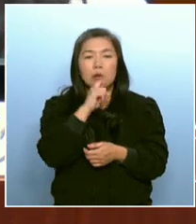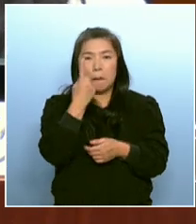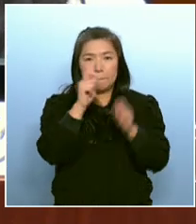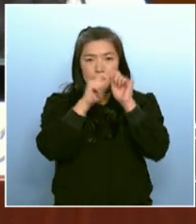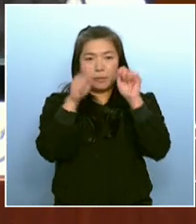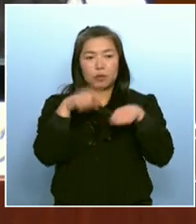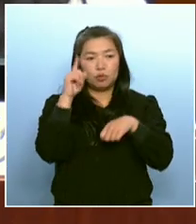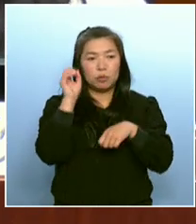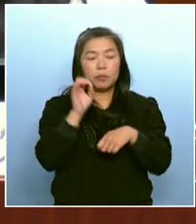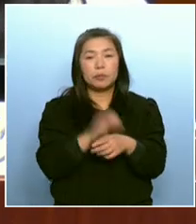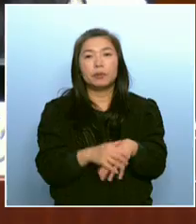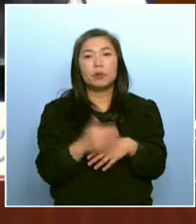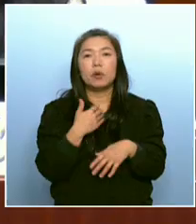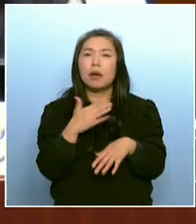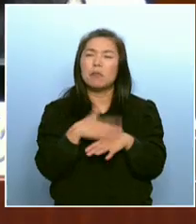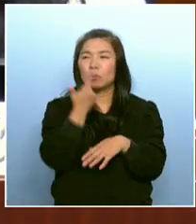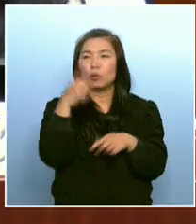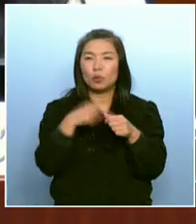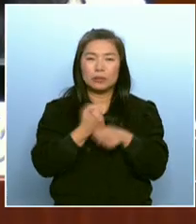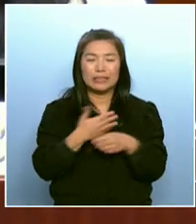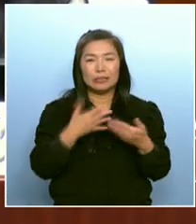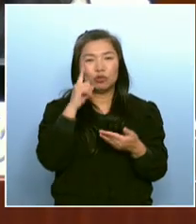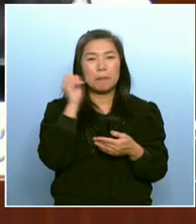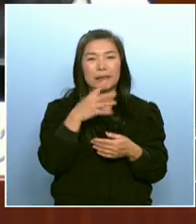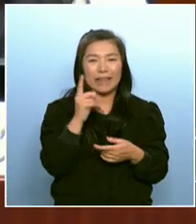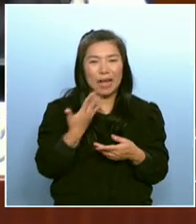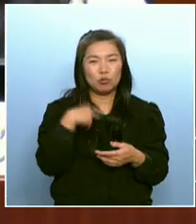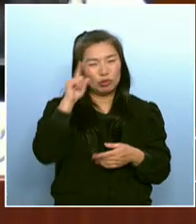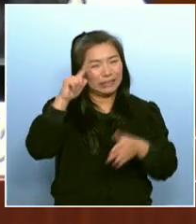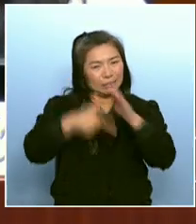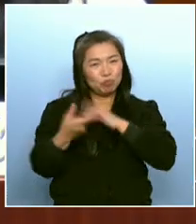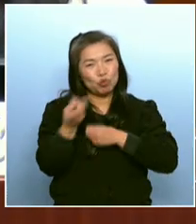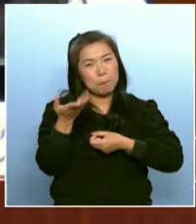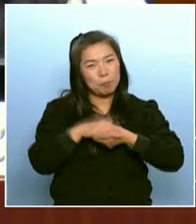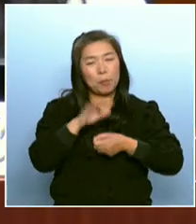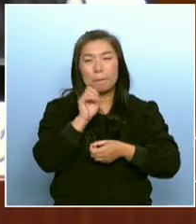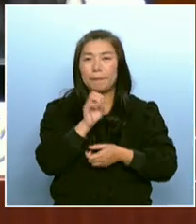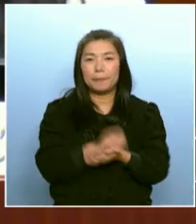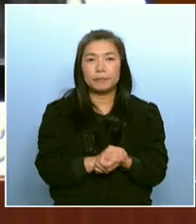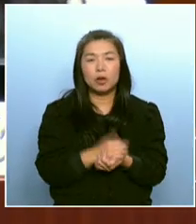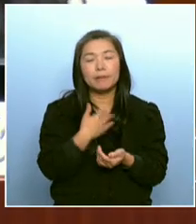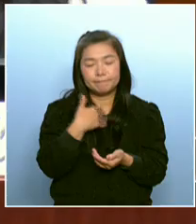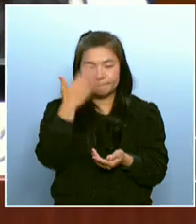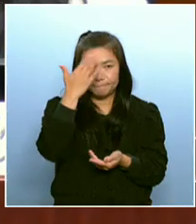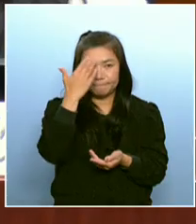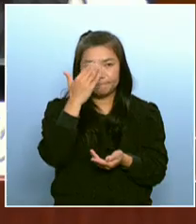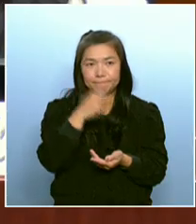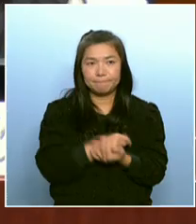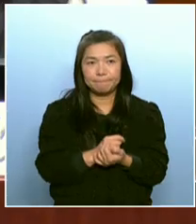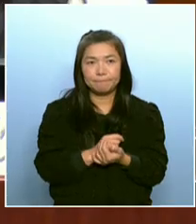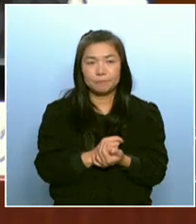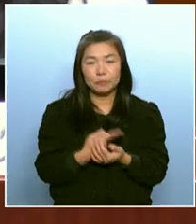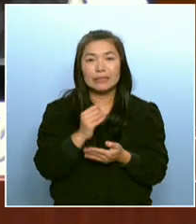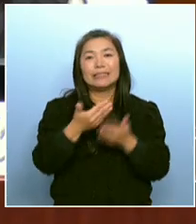I myself have a question. This has been asked by many other members, but I would like to raise this